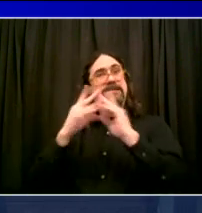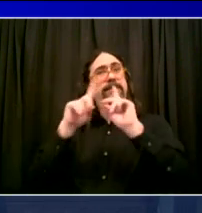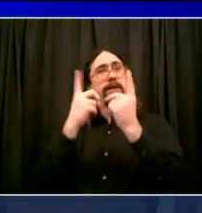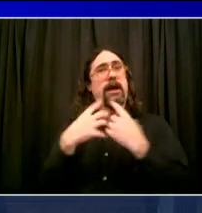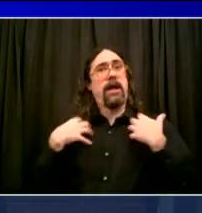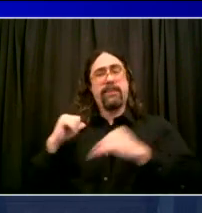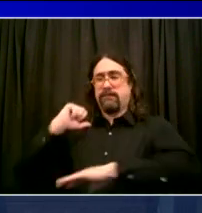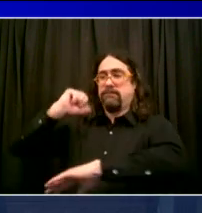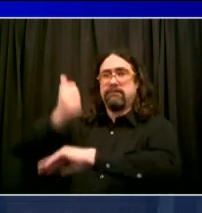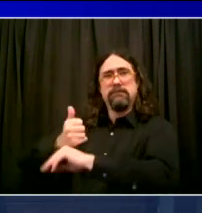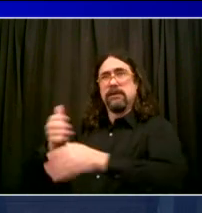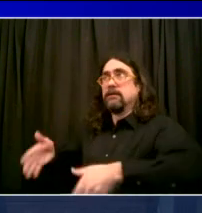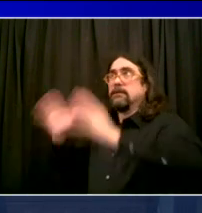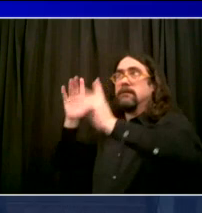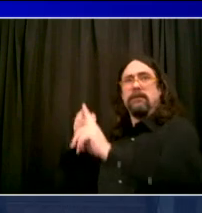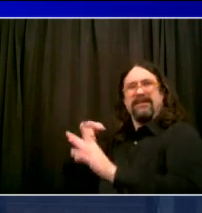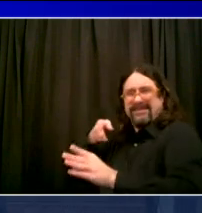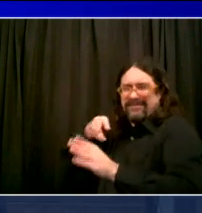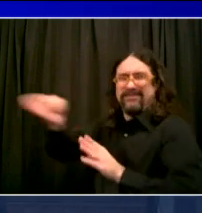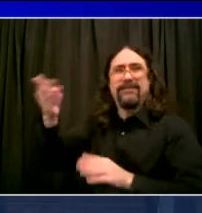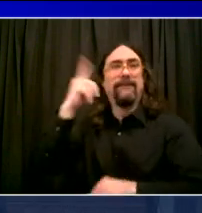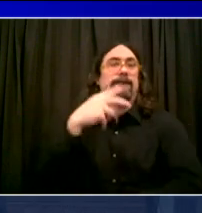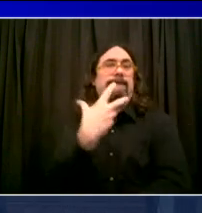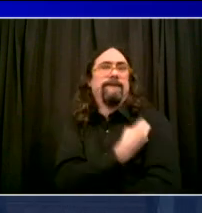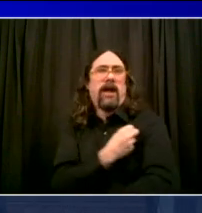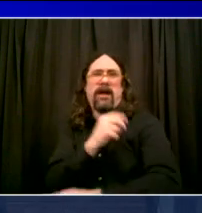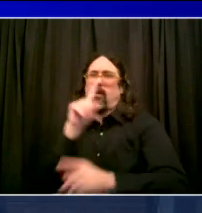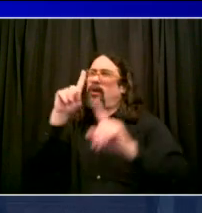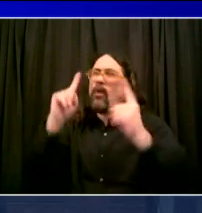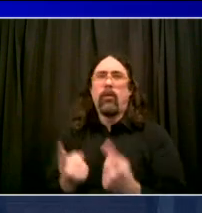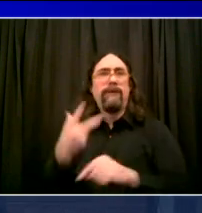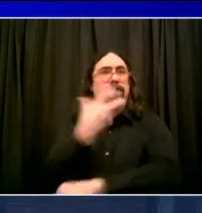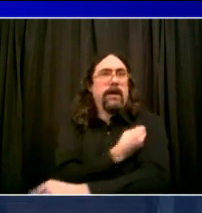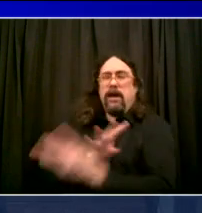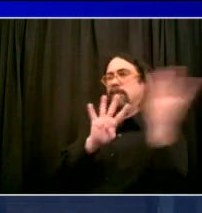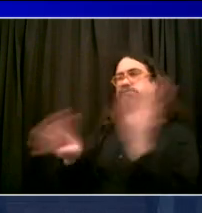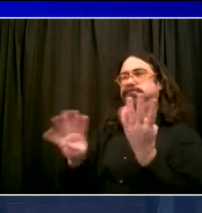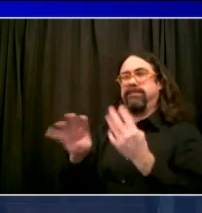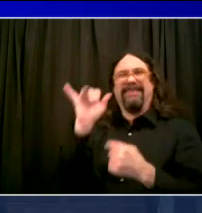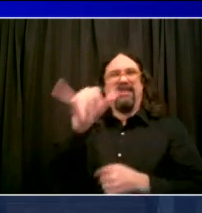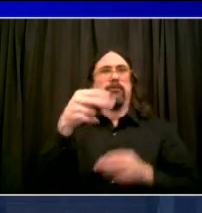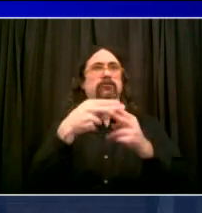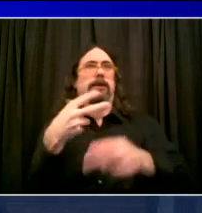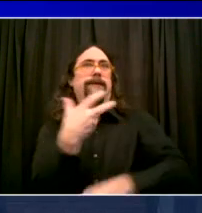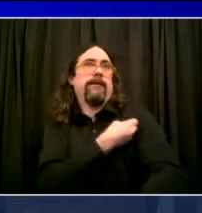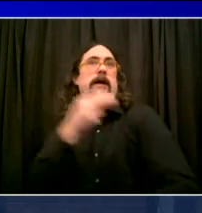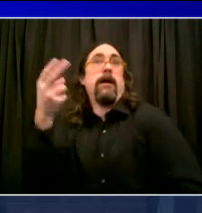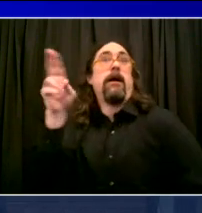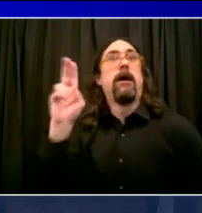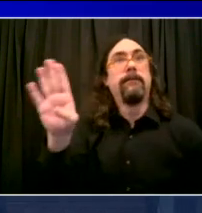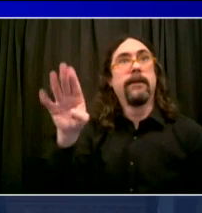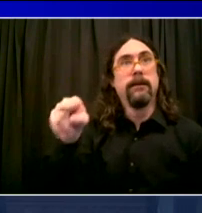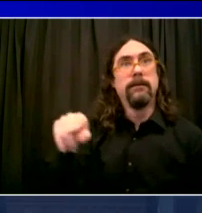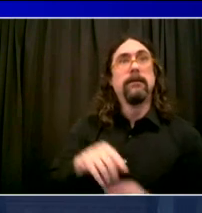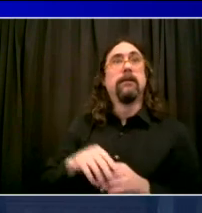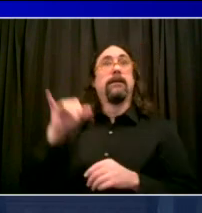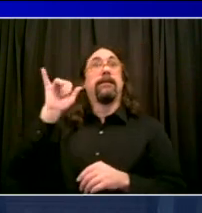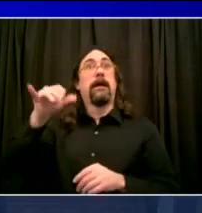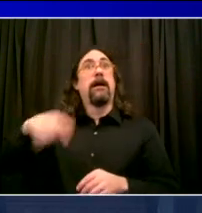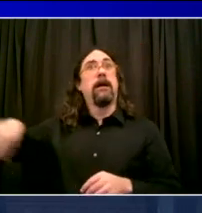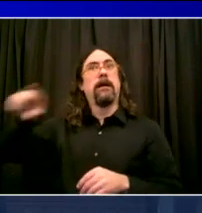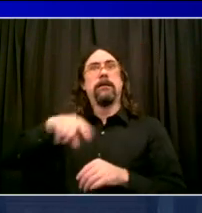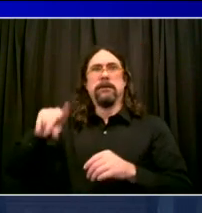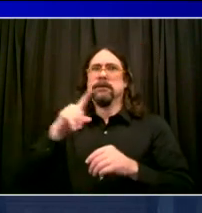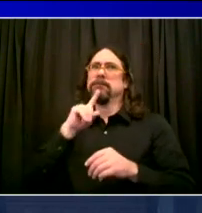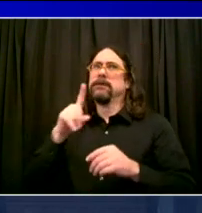back, saw a great operation there. Those Department of Health hubs now at the grassroots have provided over